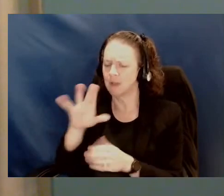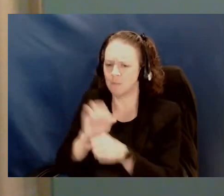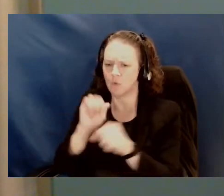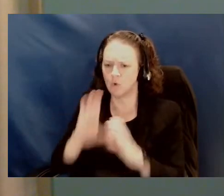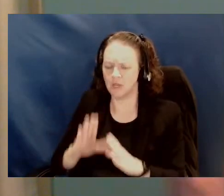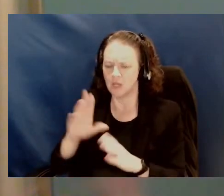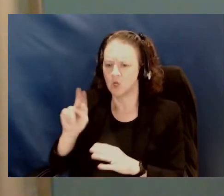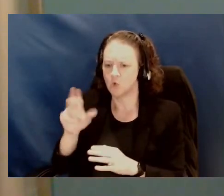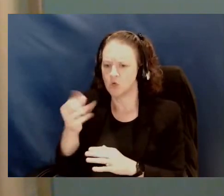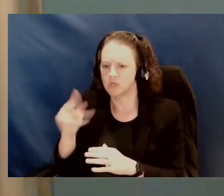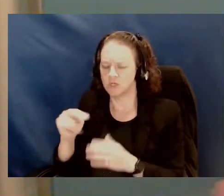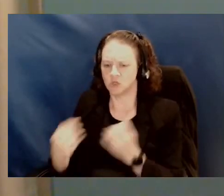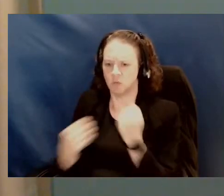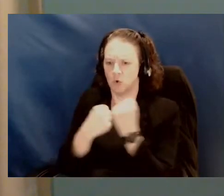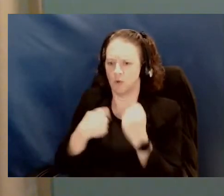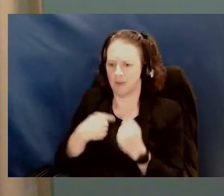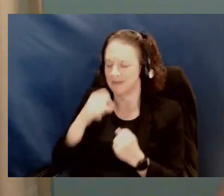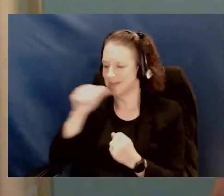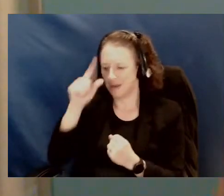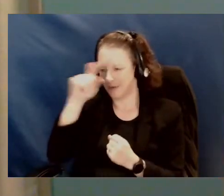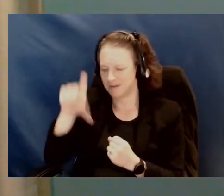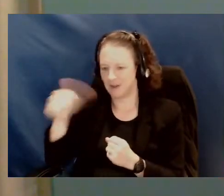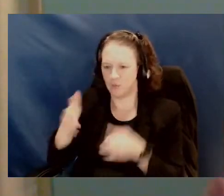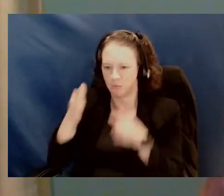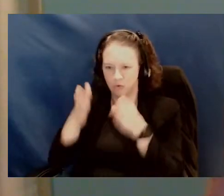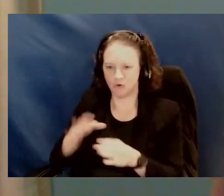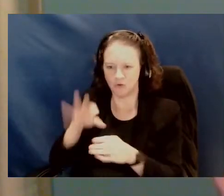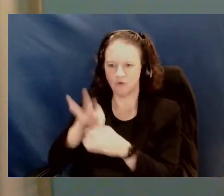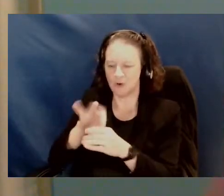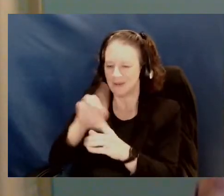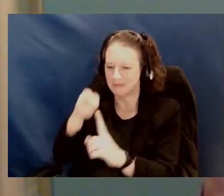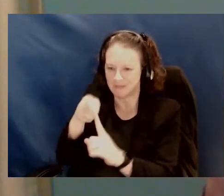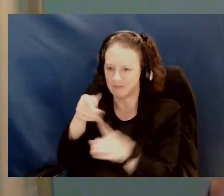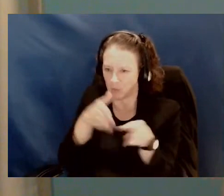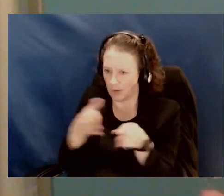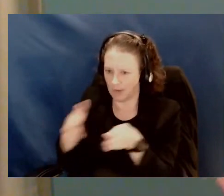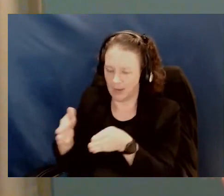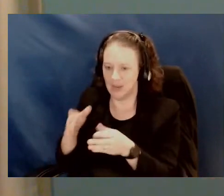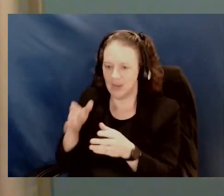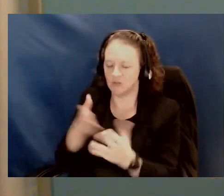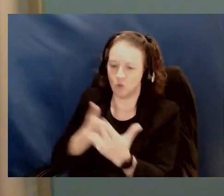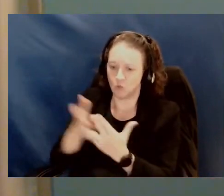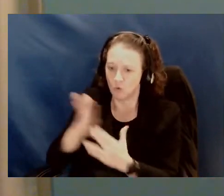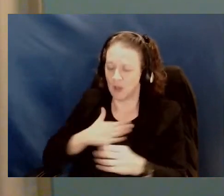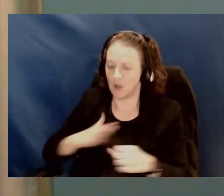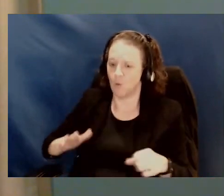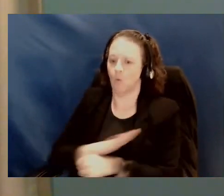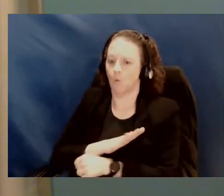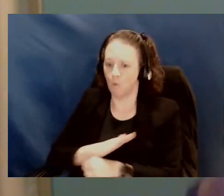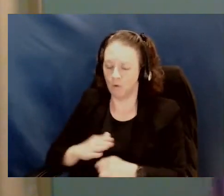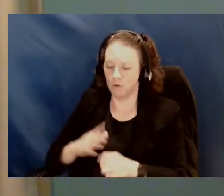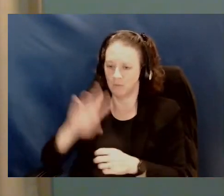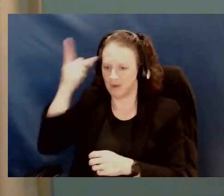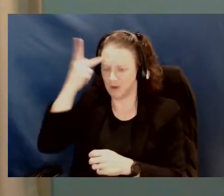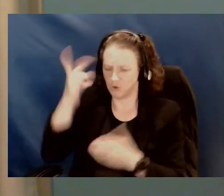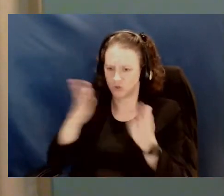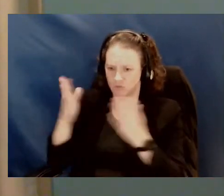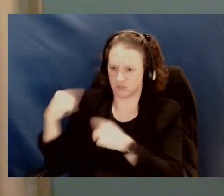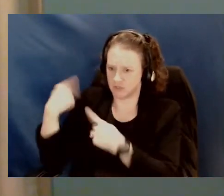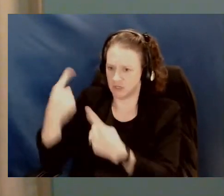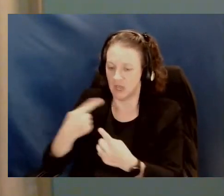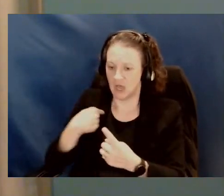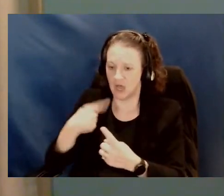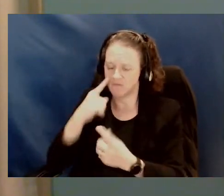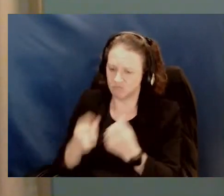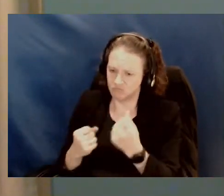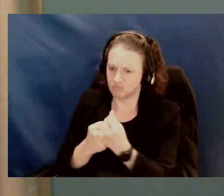because somebody else voted a certain way. It's because throughout my entire political service, I have stood by certain principles. I believe people